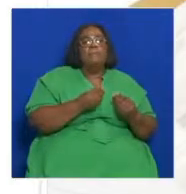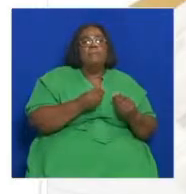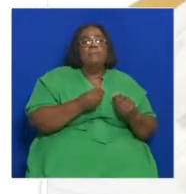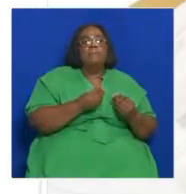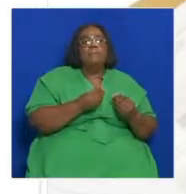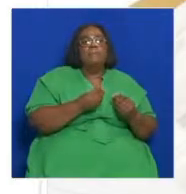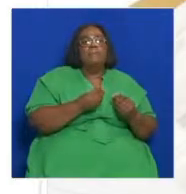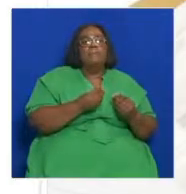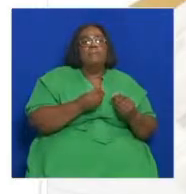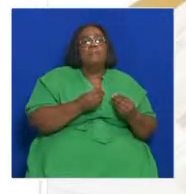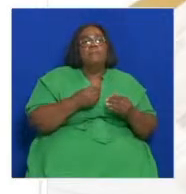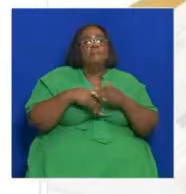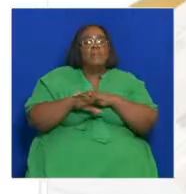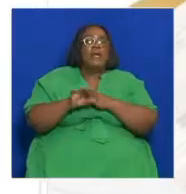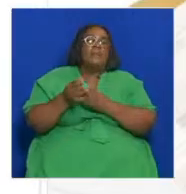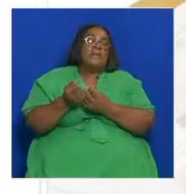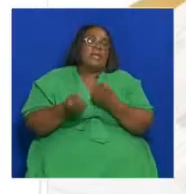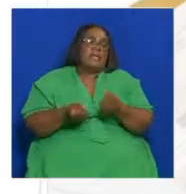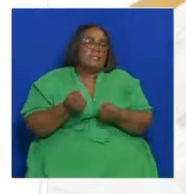matters.